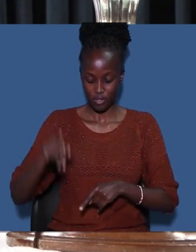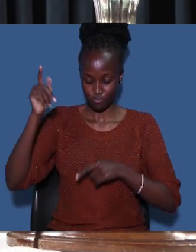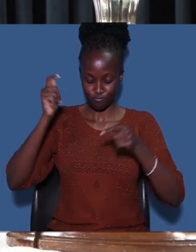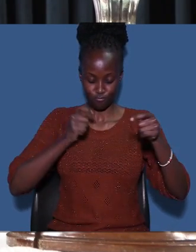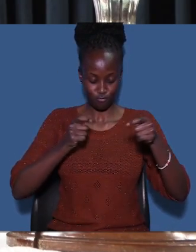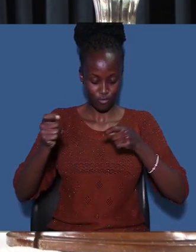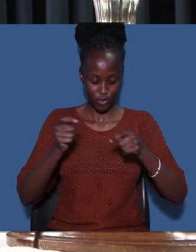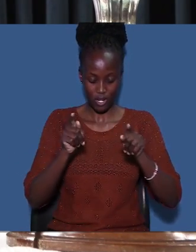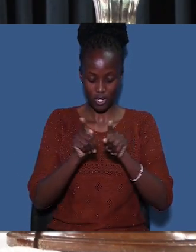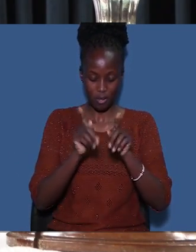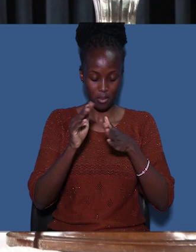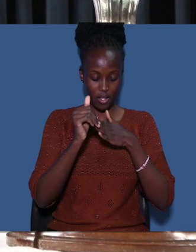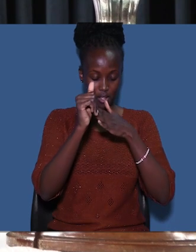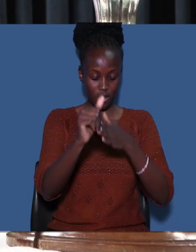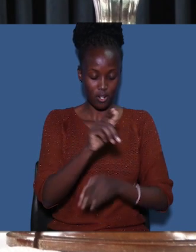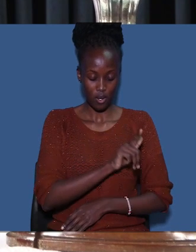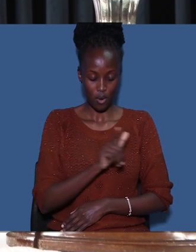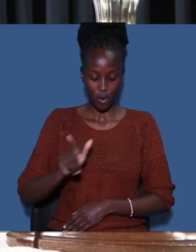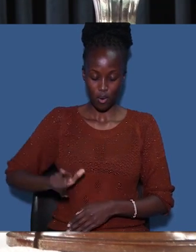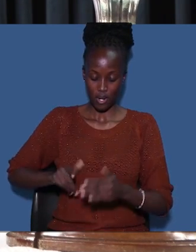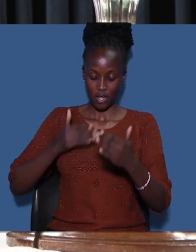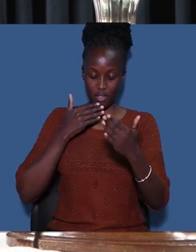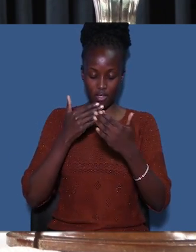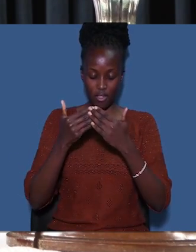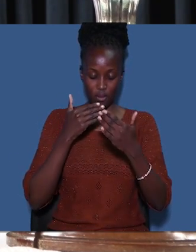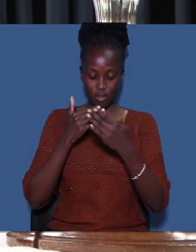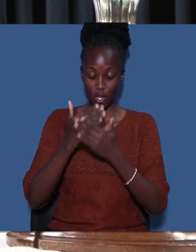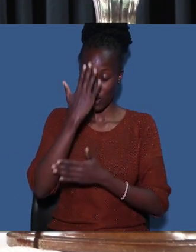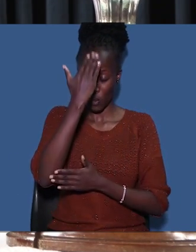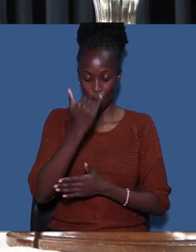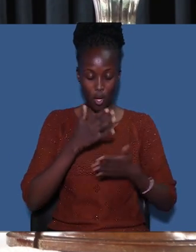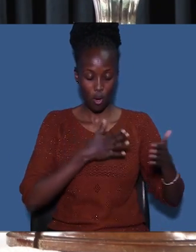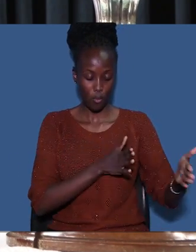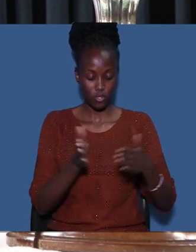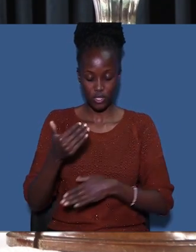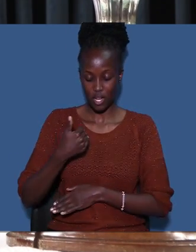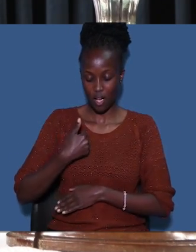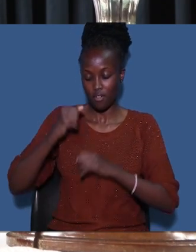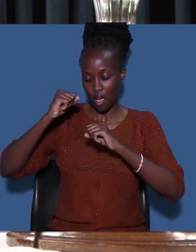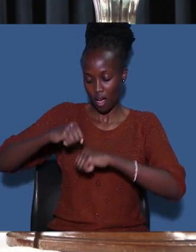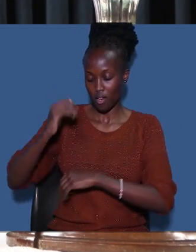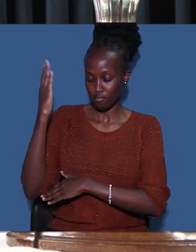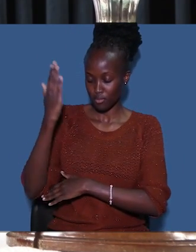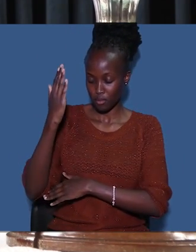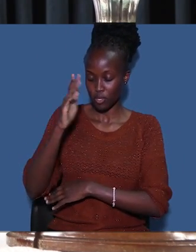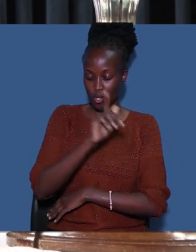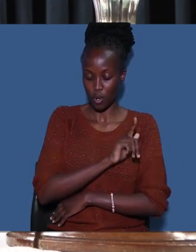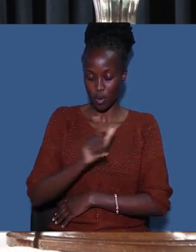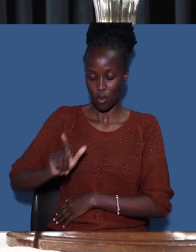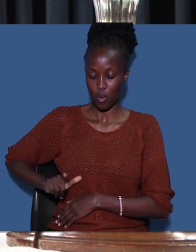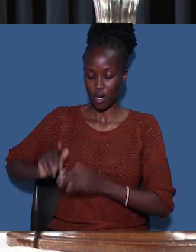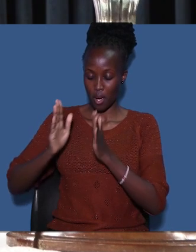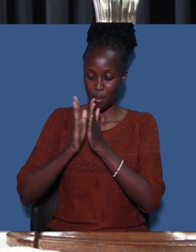to be with us. Thank you so much for the opportunity to share your word. And Lord, I ask that you would speak to